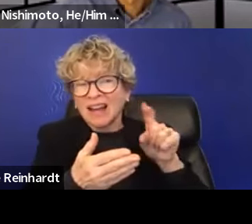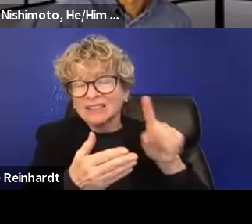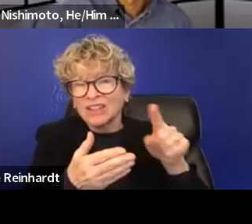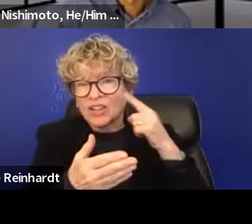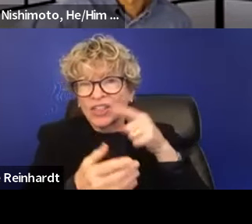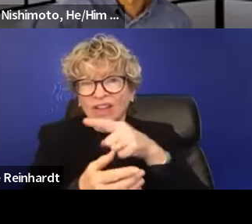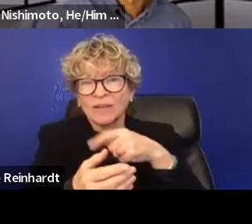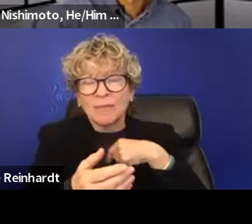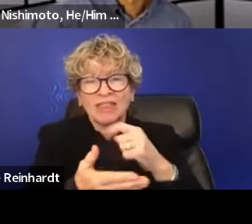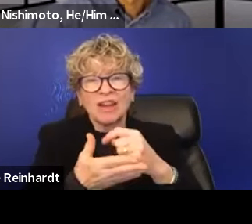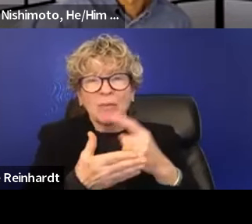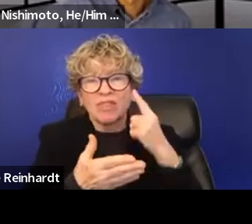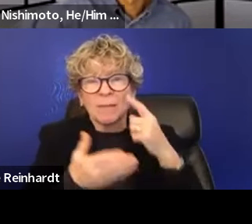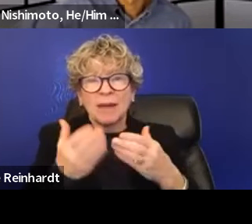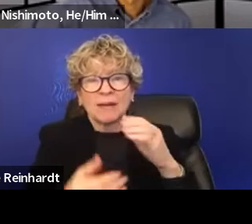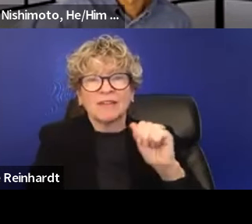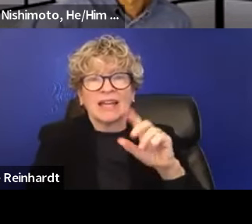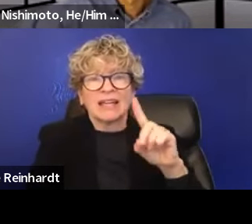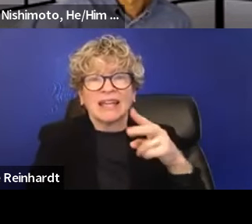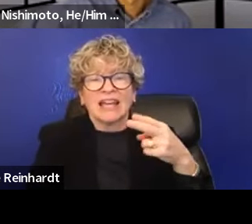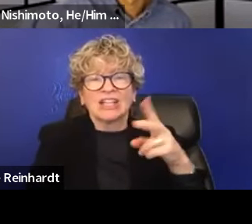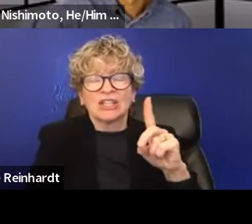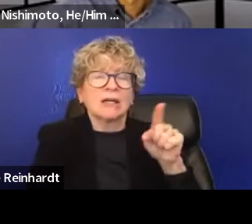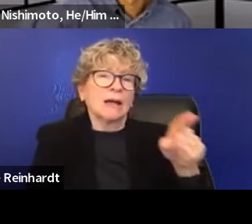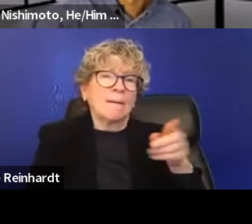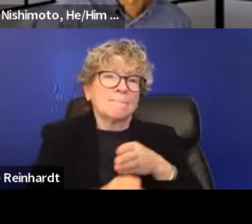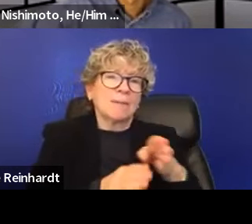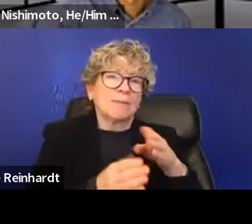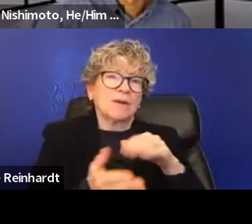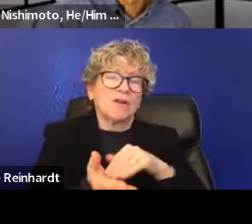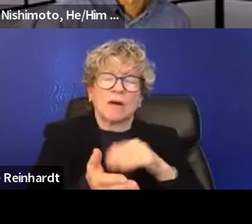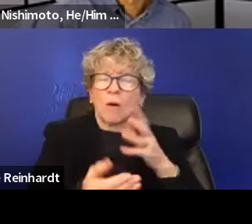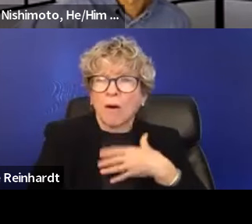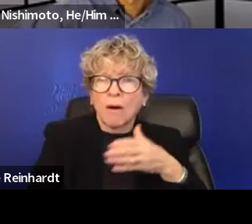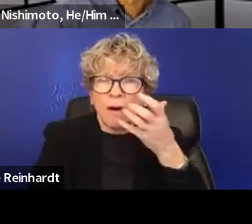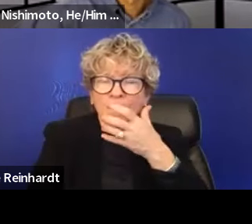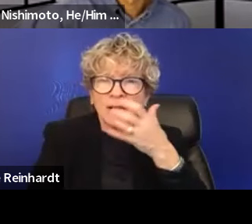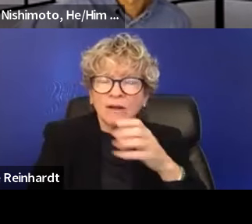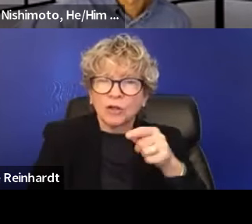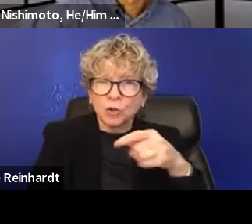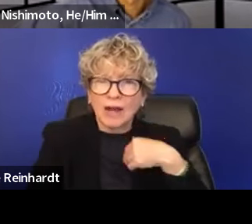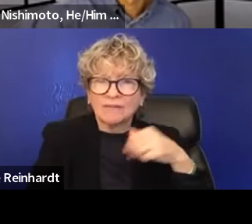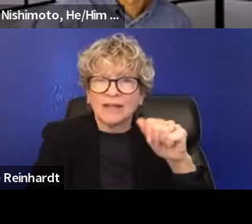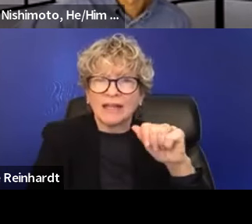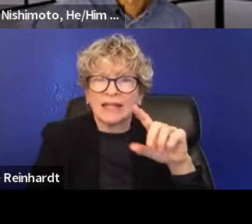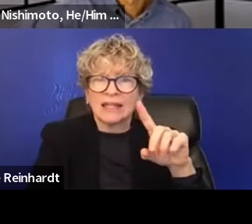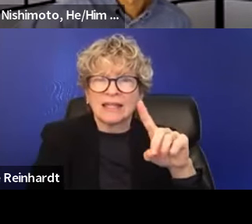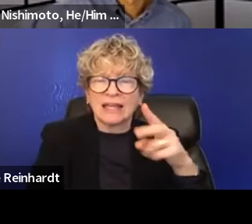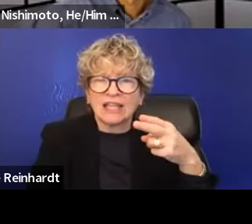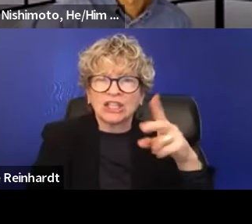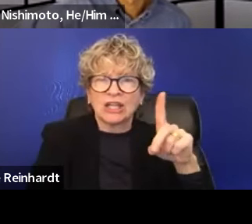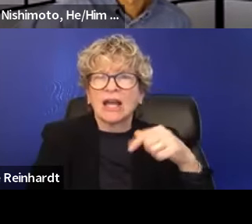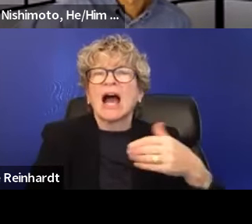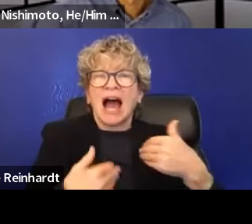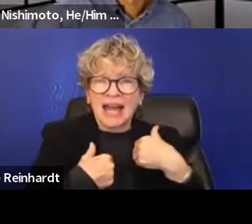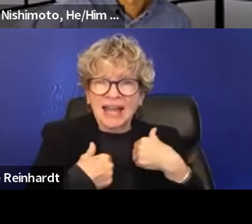have ADHD. My primary care provider said, "Oh my God, you have ADHD. I have ADHD. My